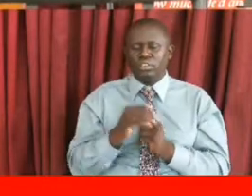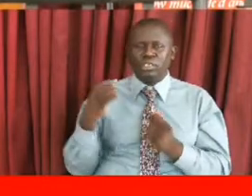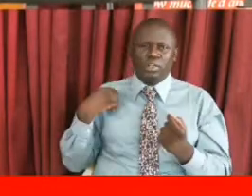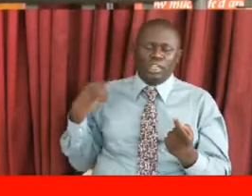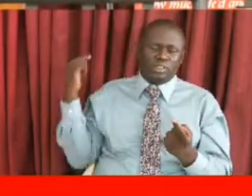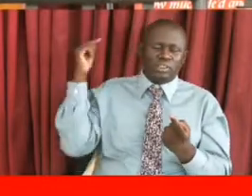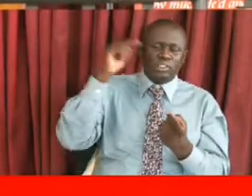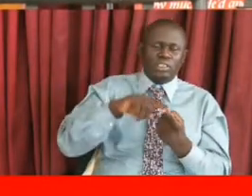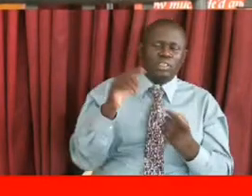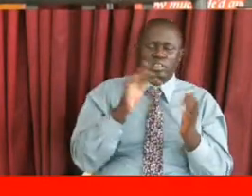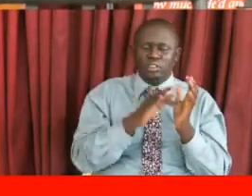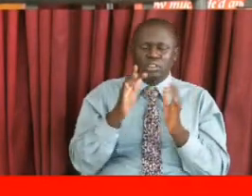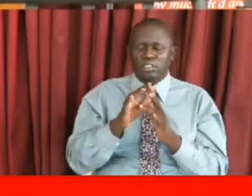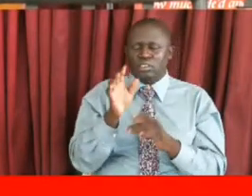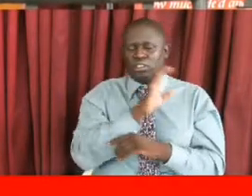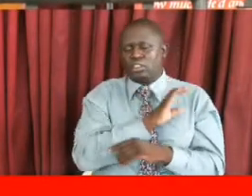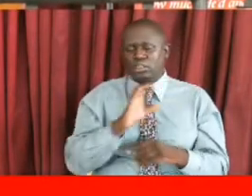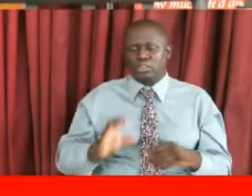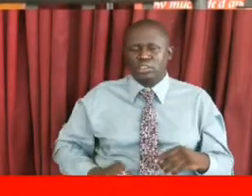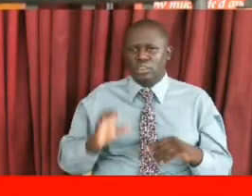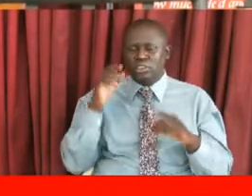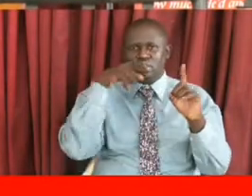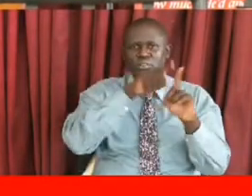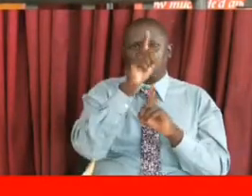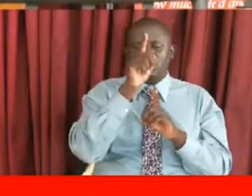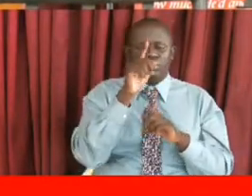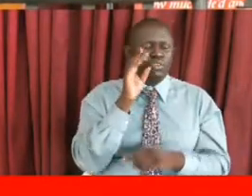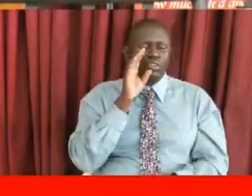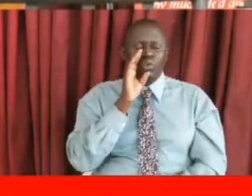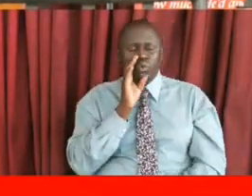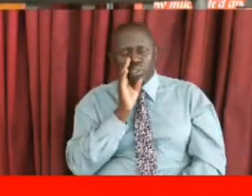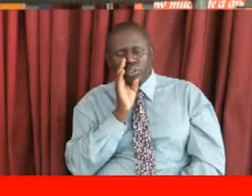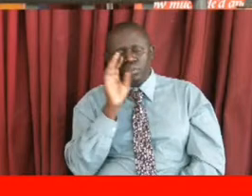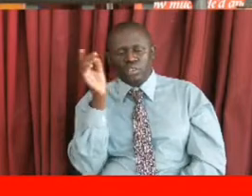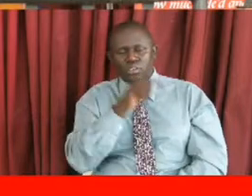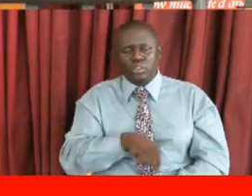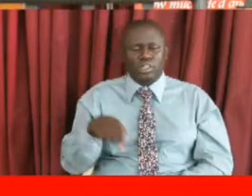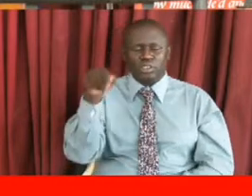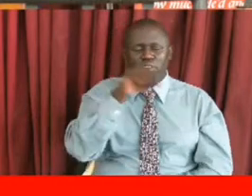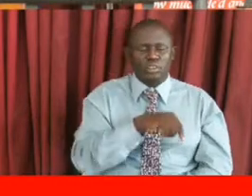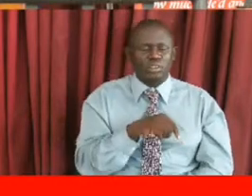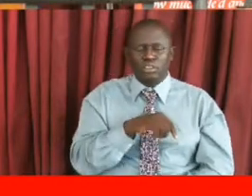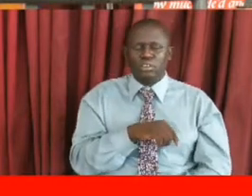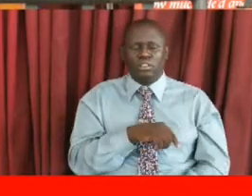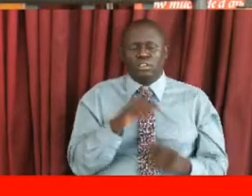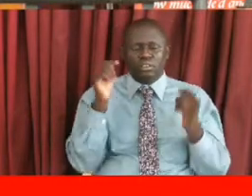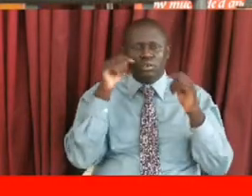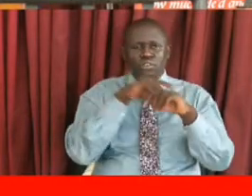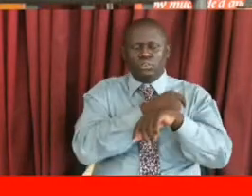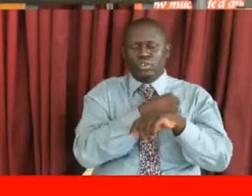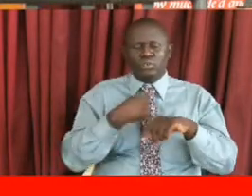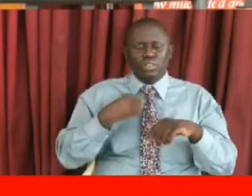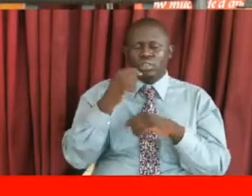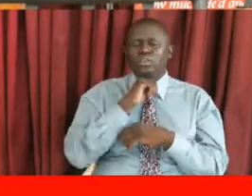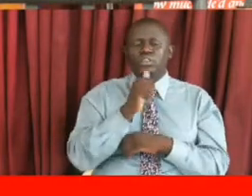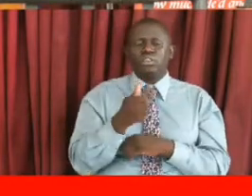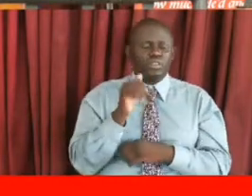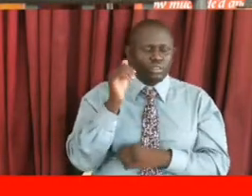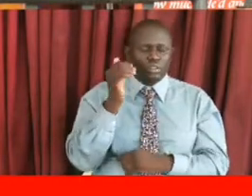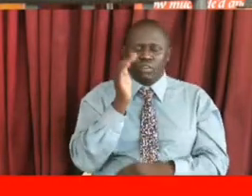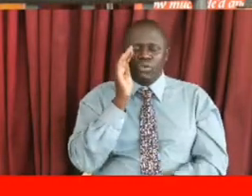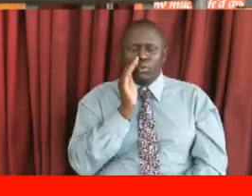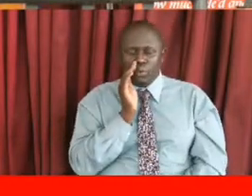Christ who is far from us we will no longer worship Jesus Christ with nails